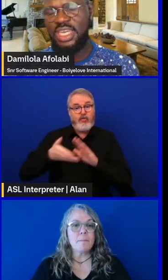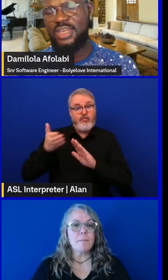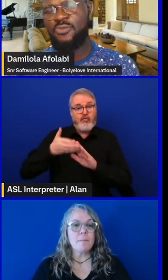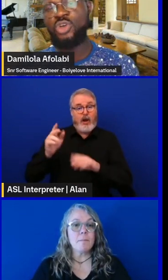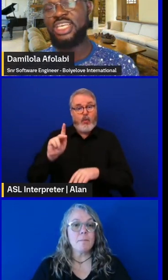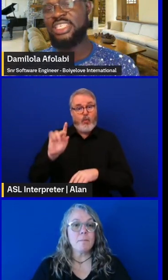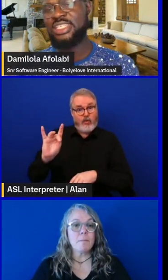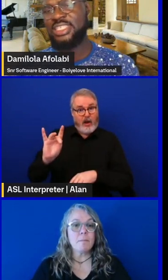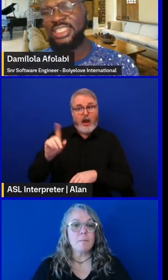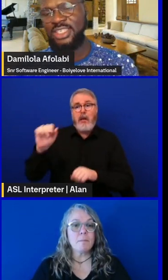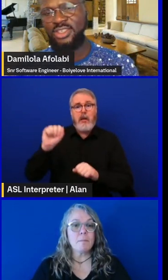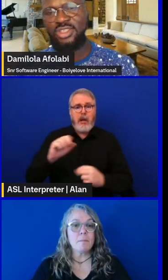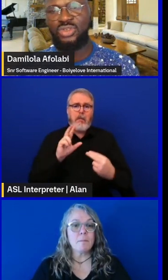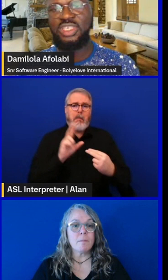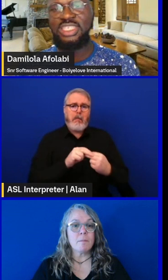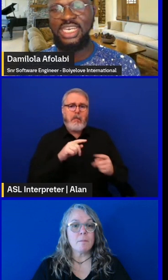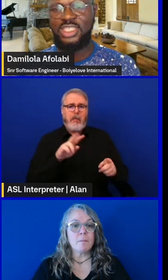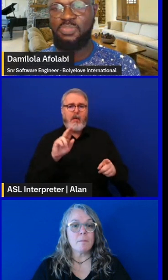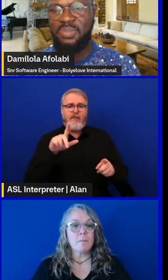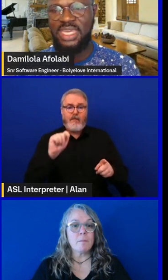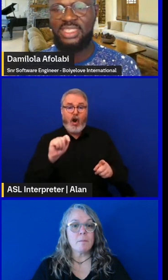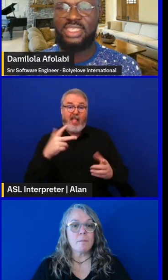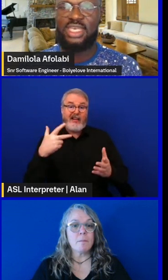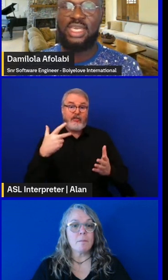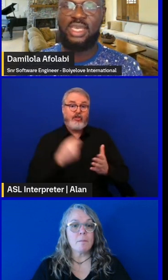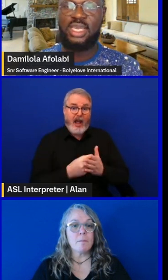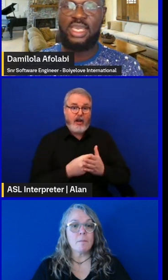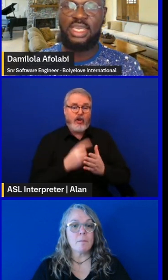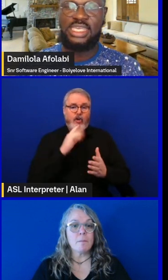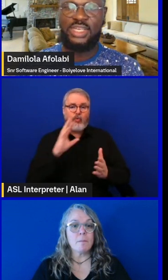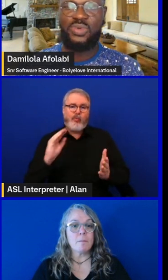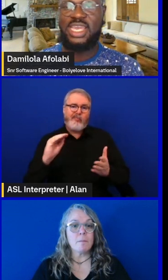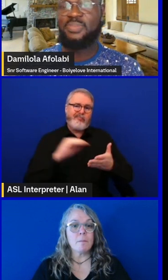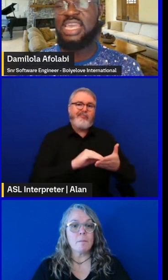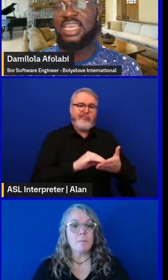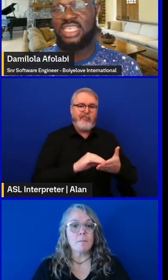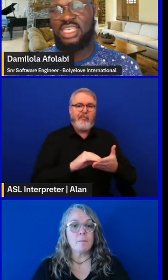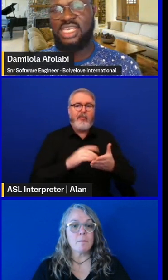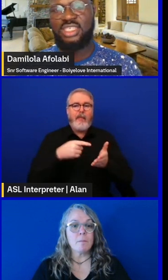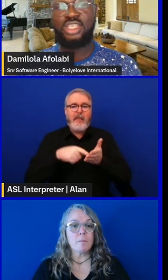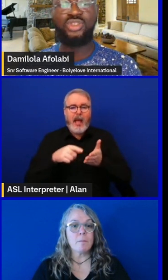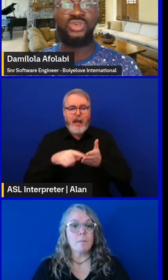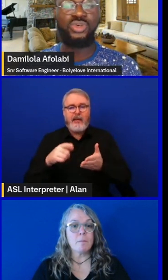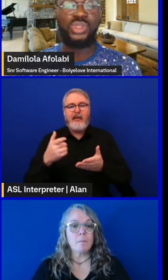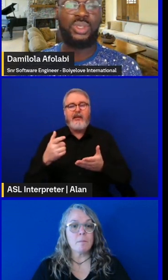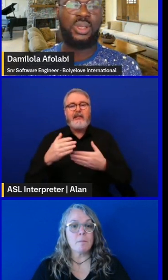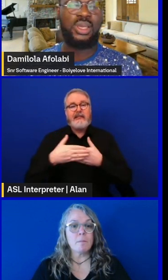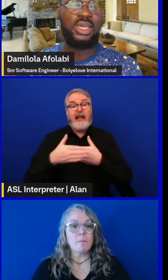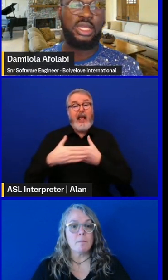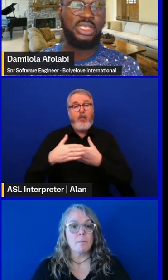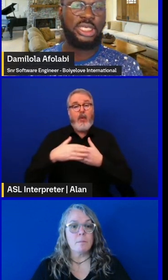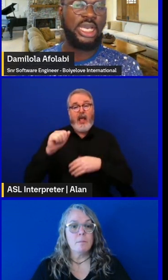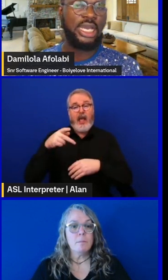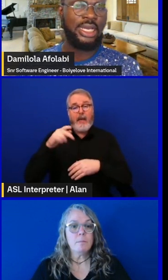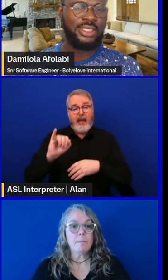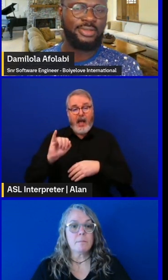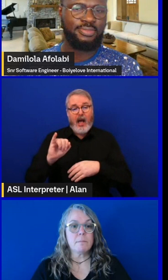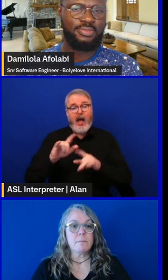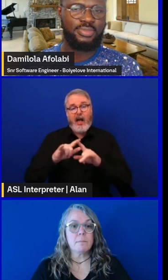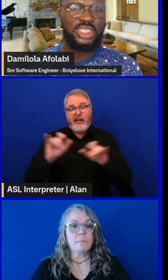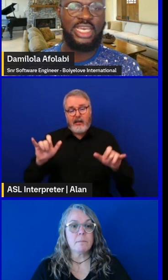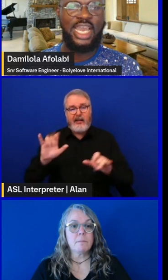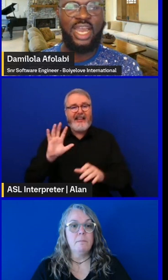use Vault Agent Injector to inject payment gateway API keys into